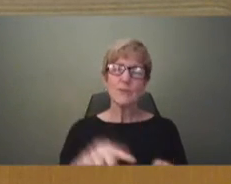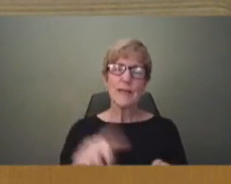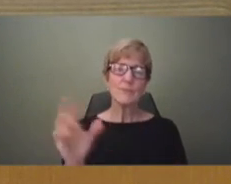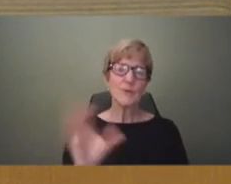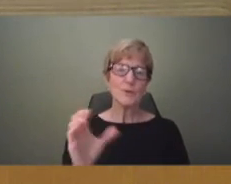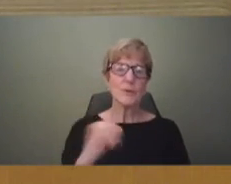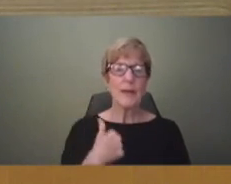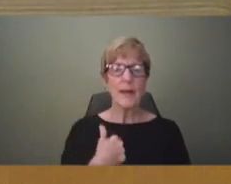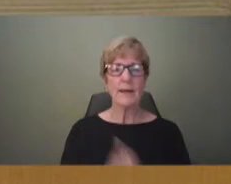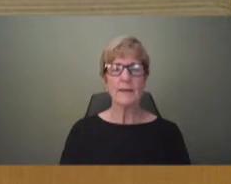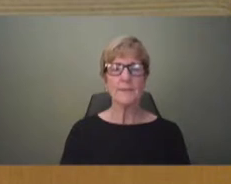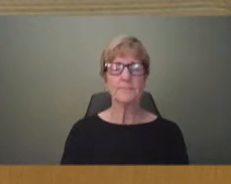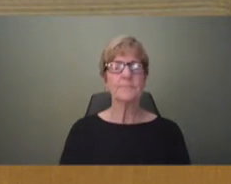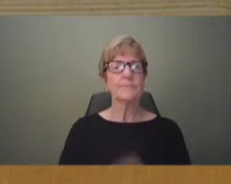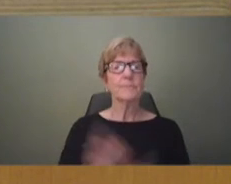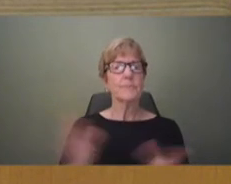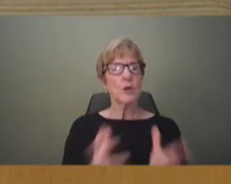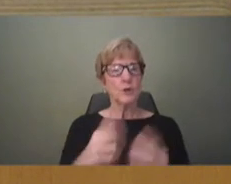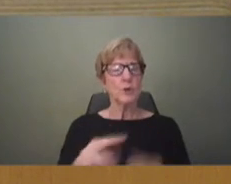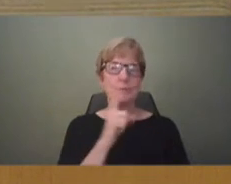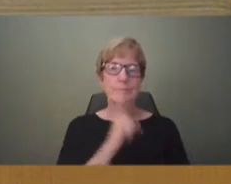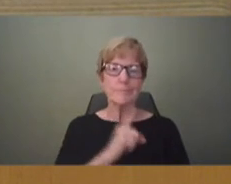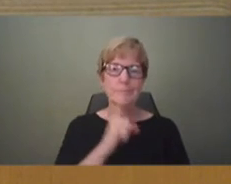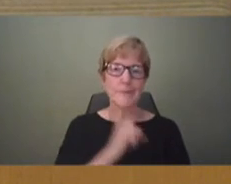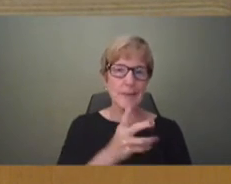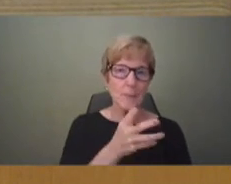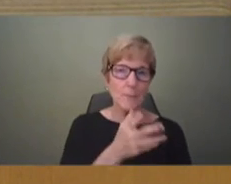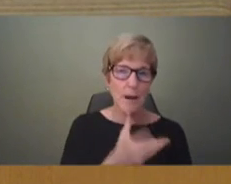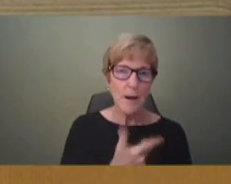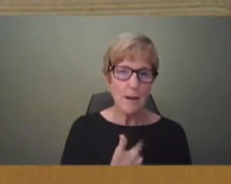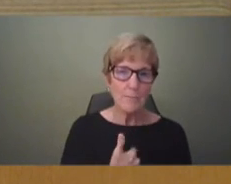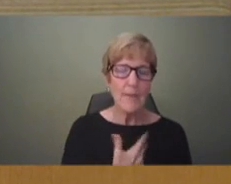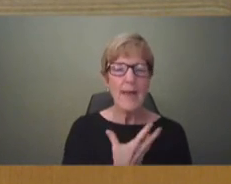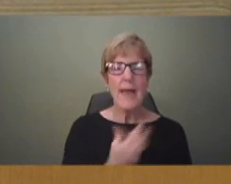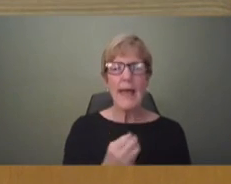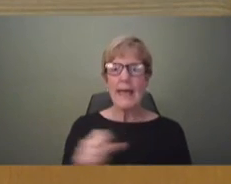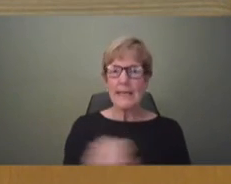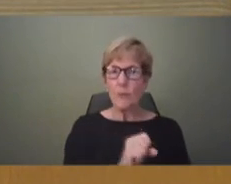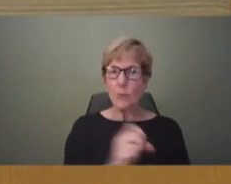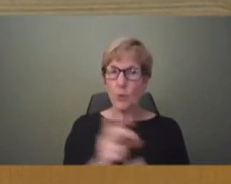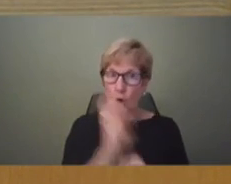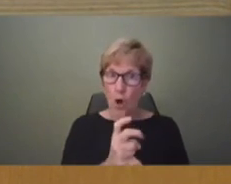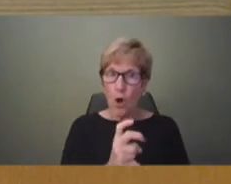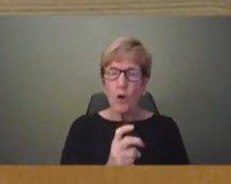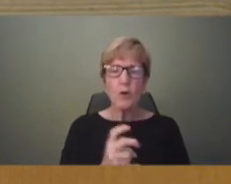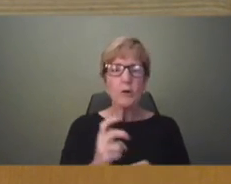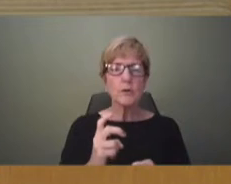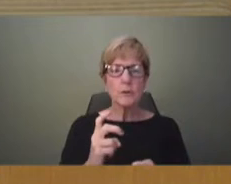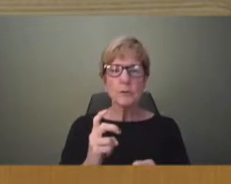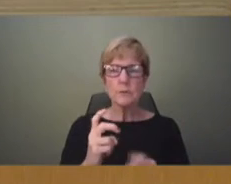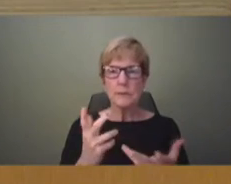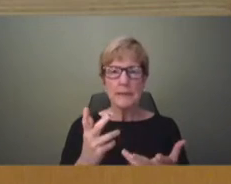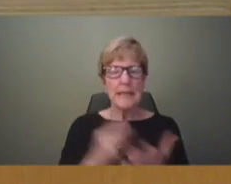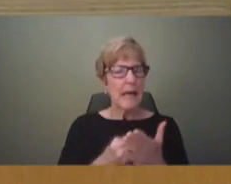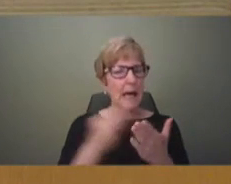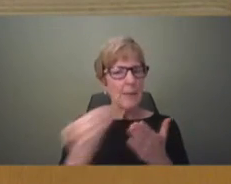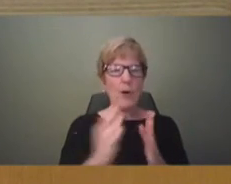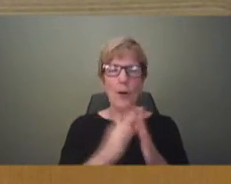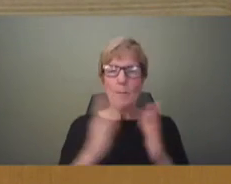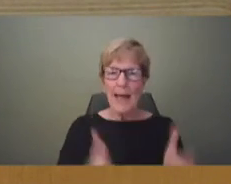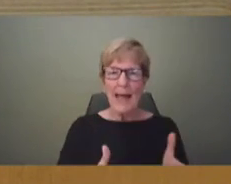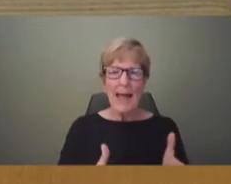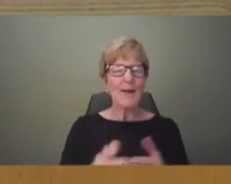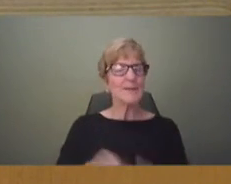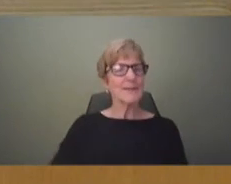definitely urge you I'm a single mom and I work hard to i b I bought my house I'm very proud